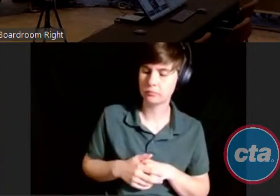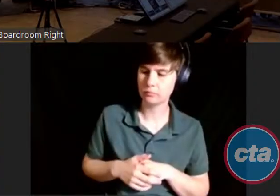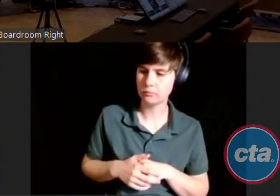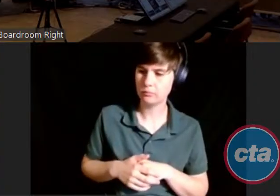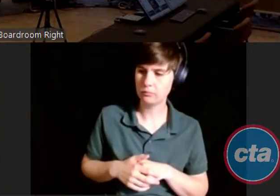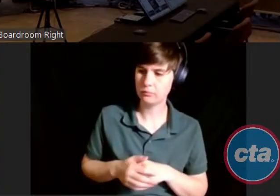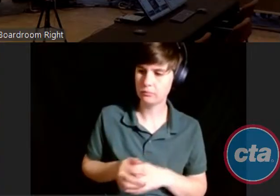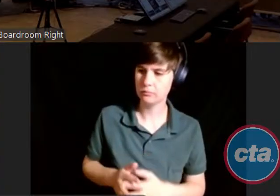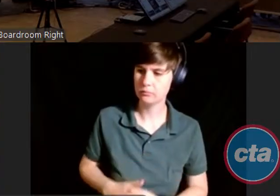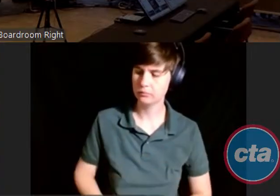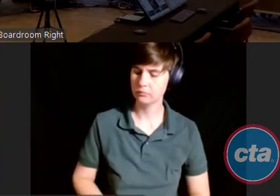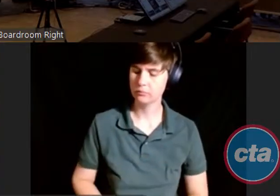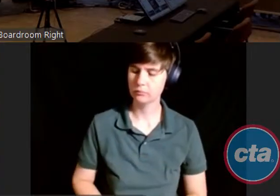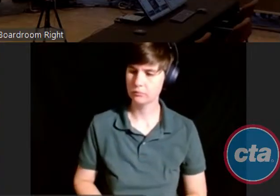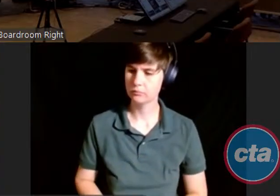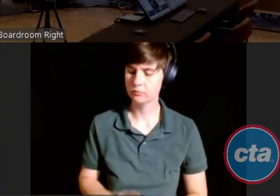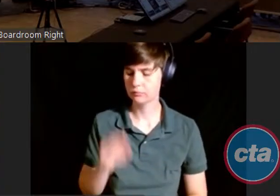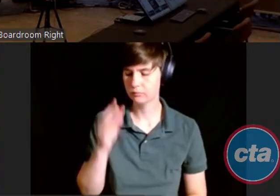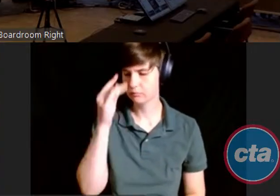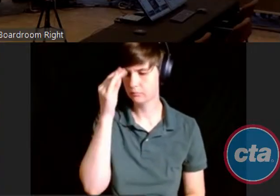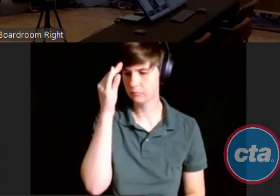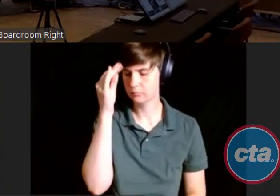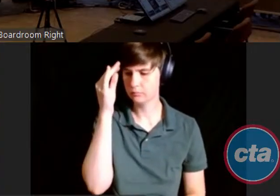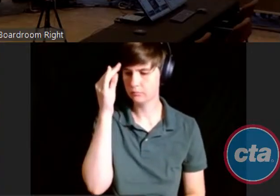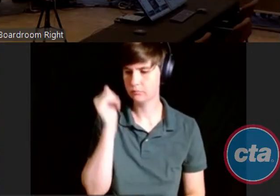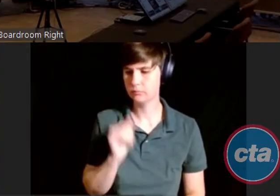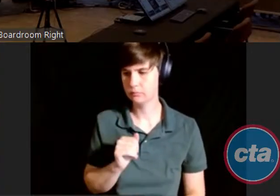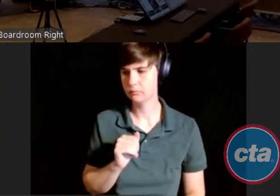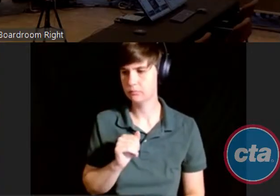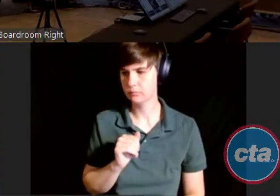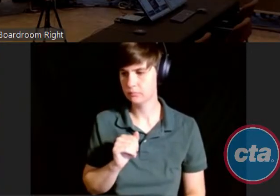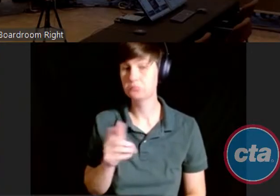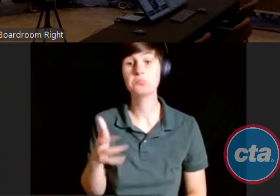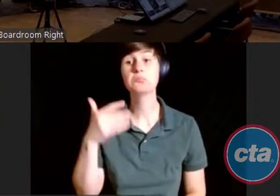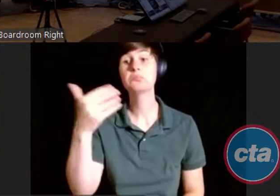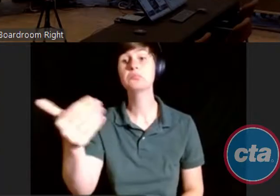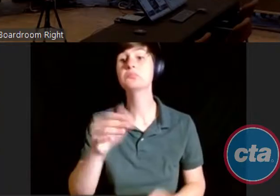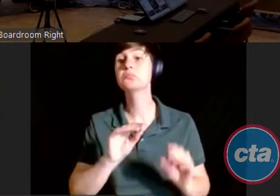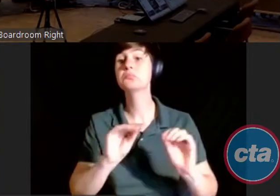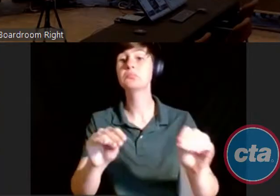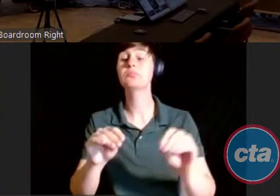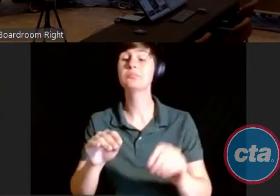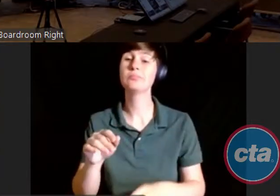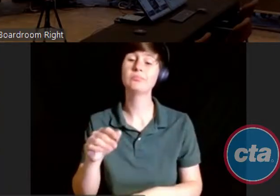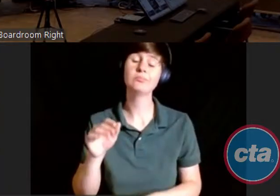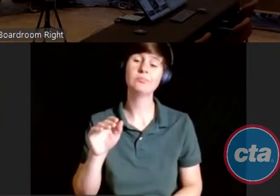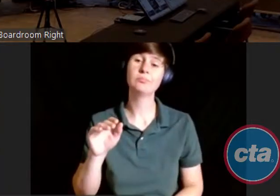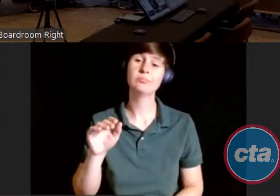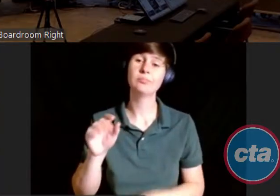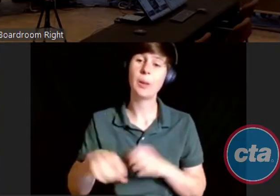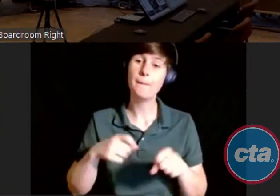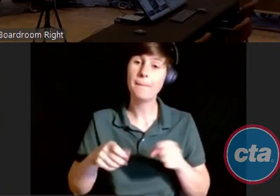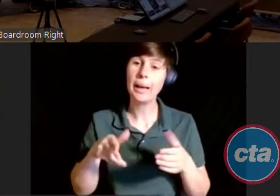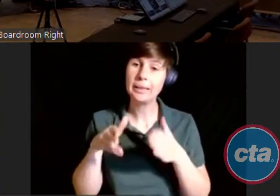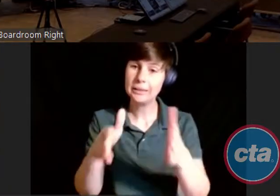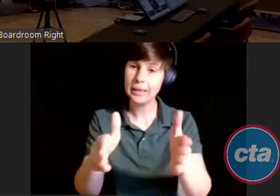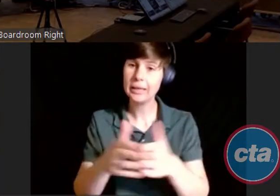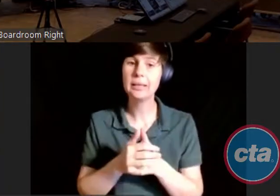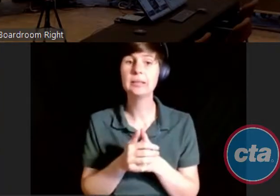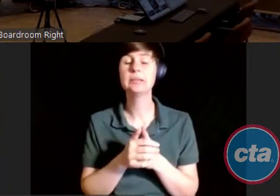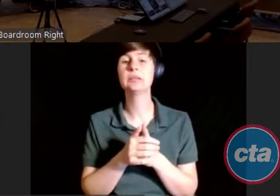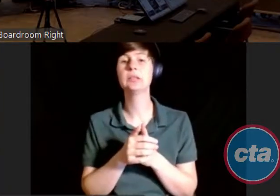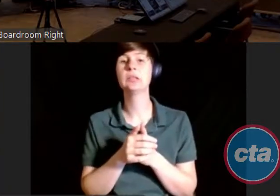Is there, I guess, thinking through like future implementation of bike lanes and considering transit, is